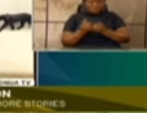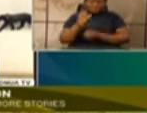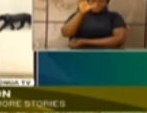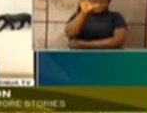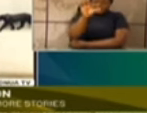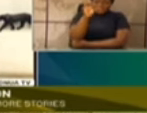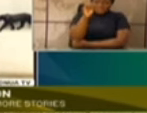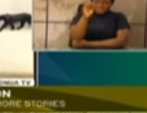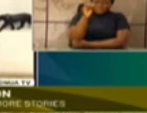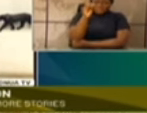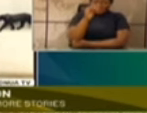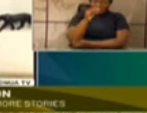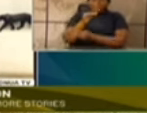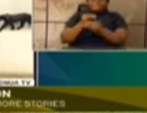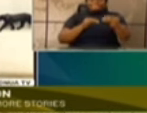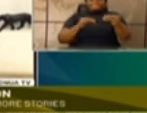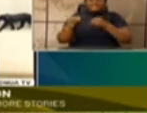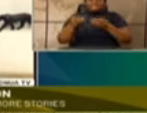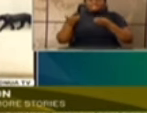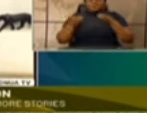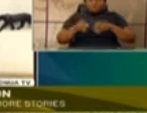no, or how bi ama.